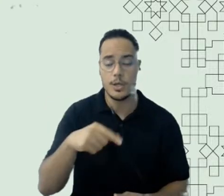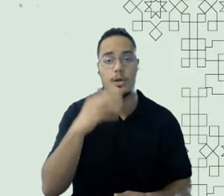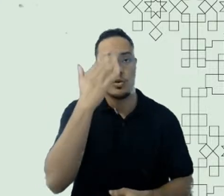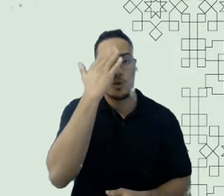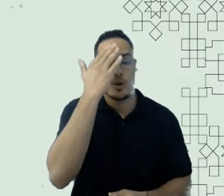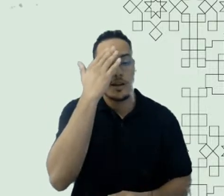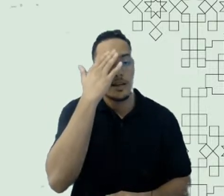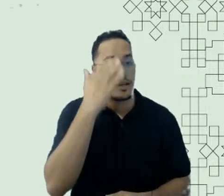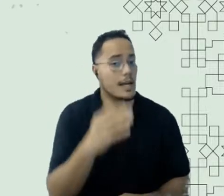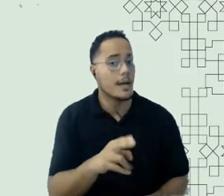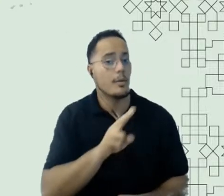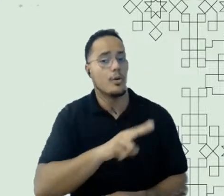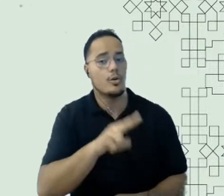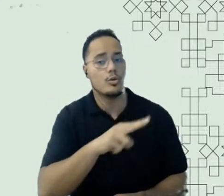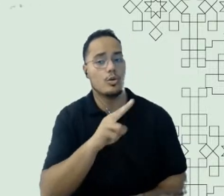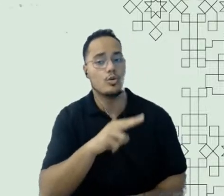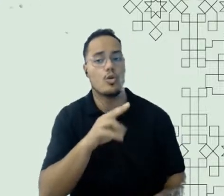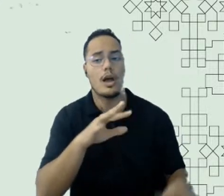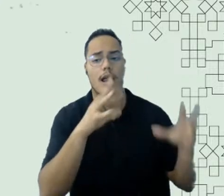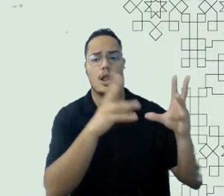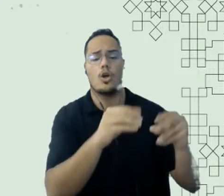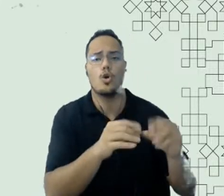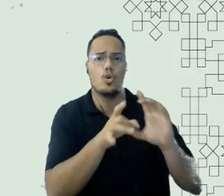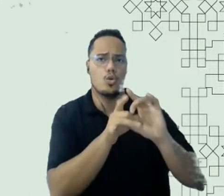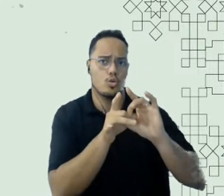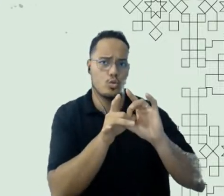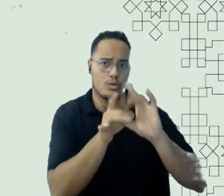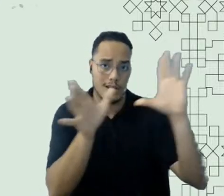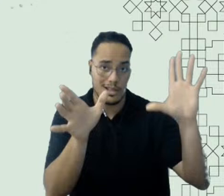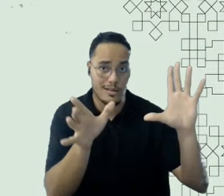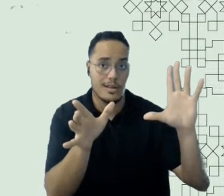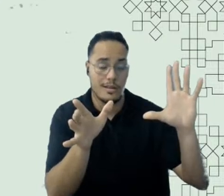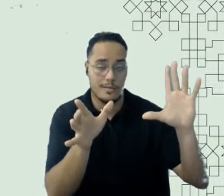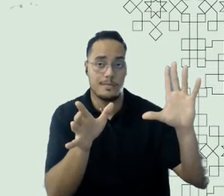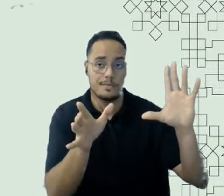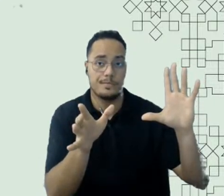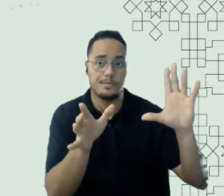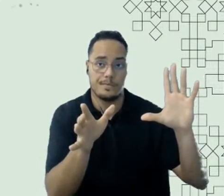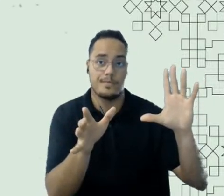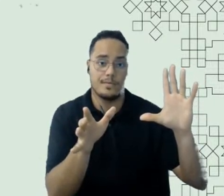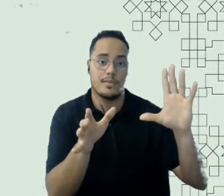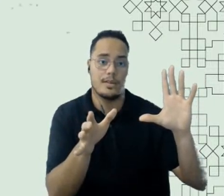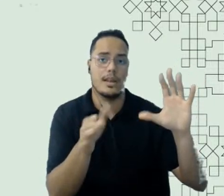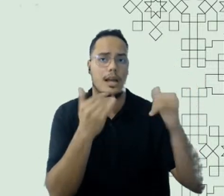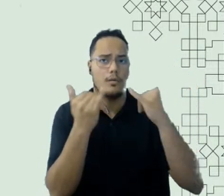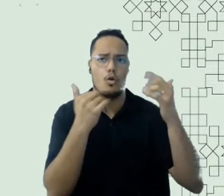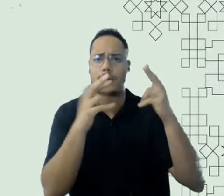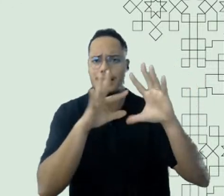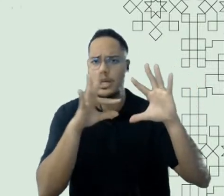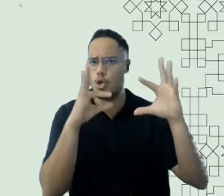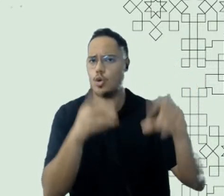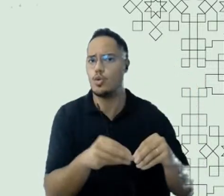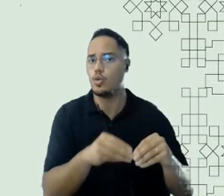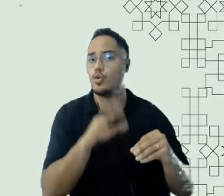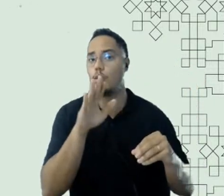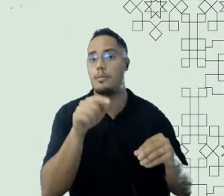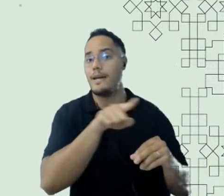be covered, so their activities will be covered by the license that has been